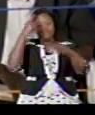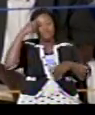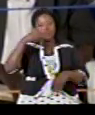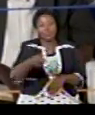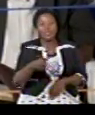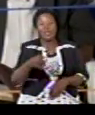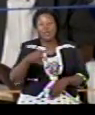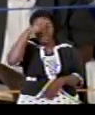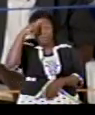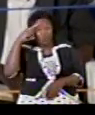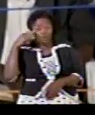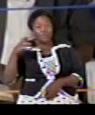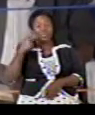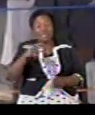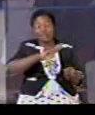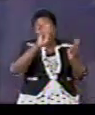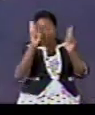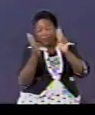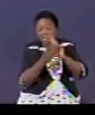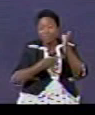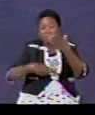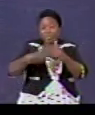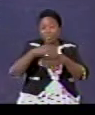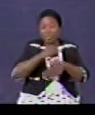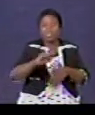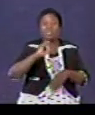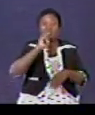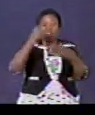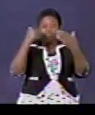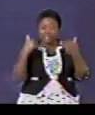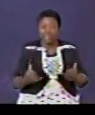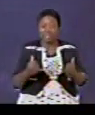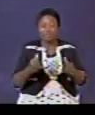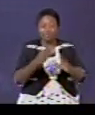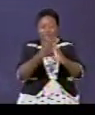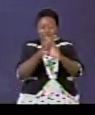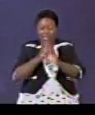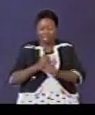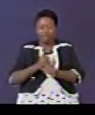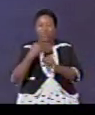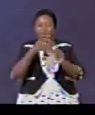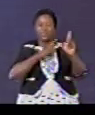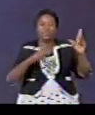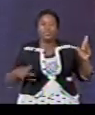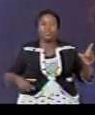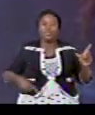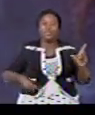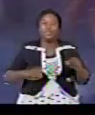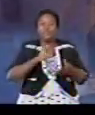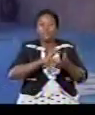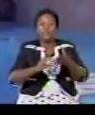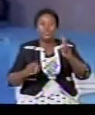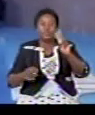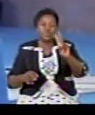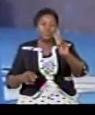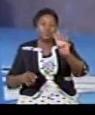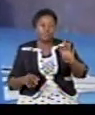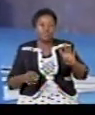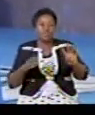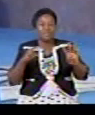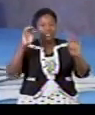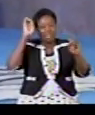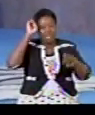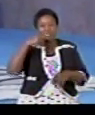because the repentant returnee is now received of the Lord. In verse 24, it